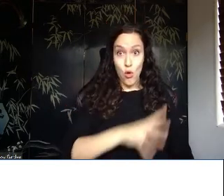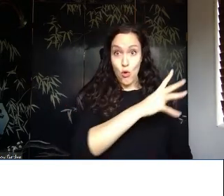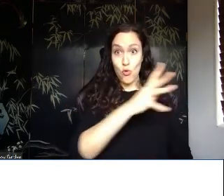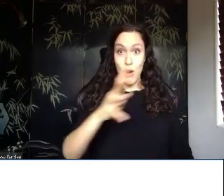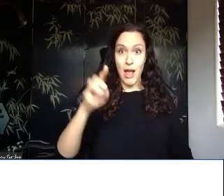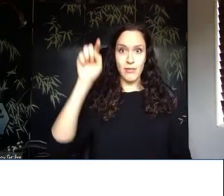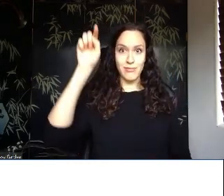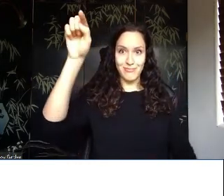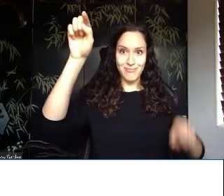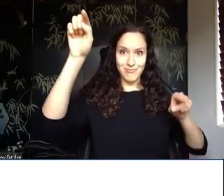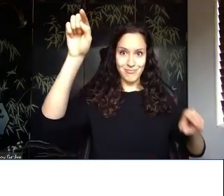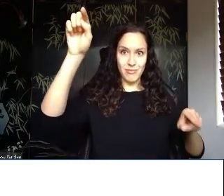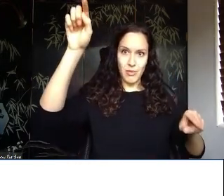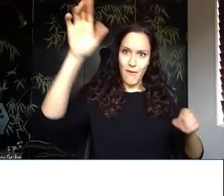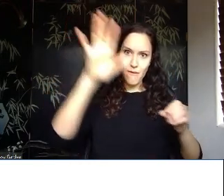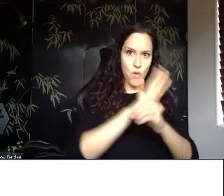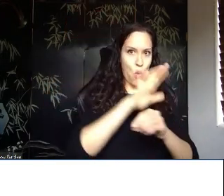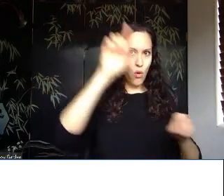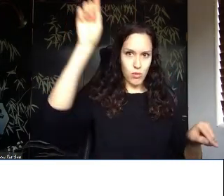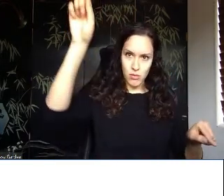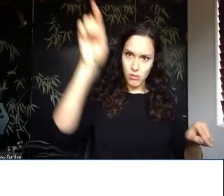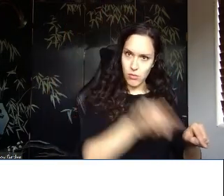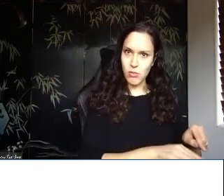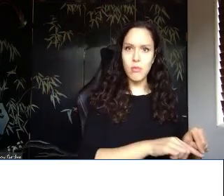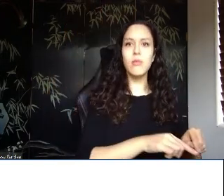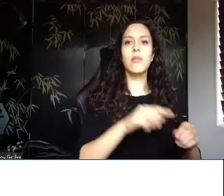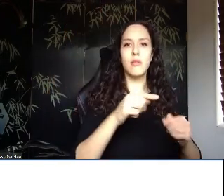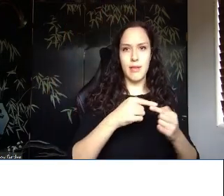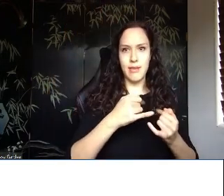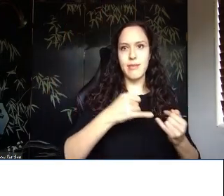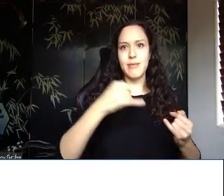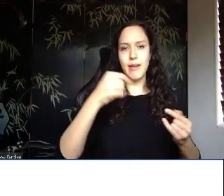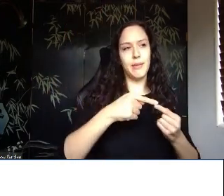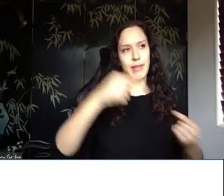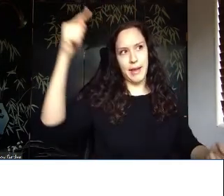Okay, there we go. Perfect.